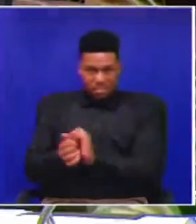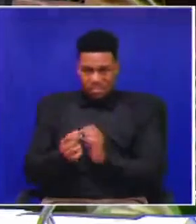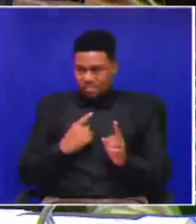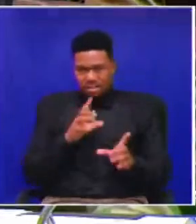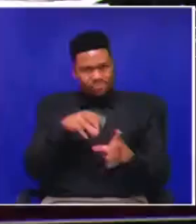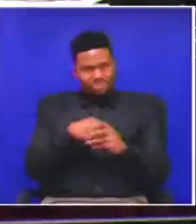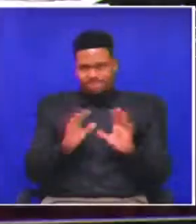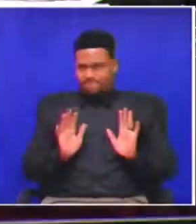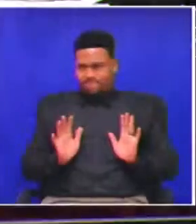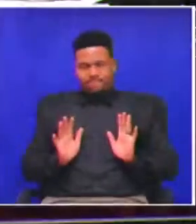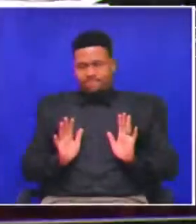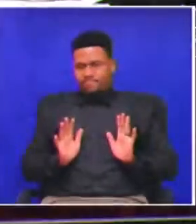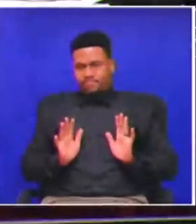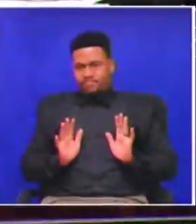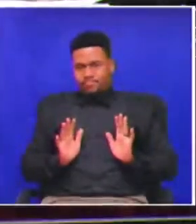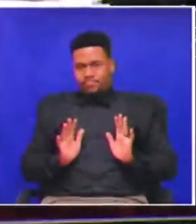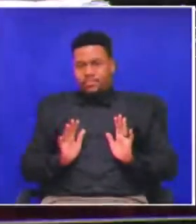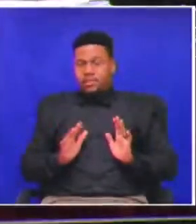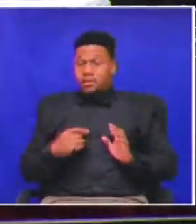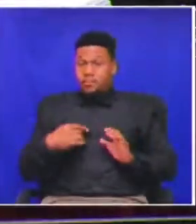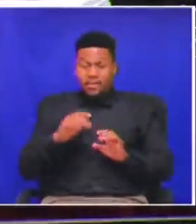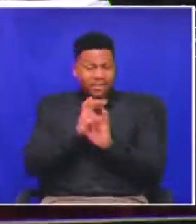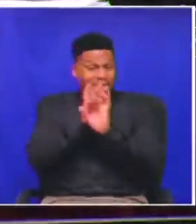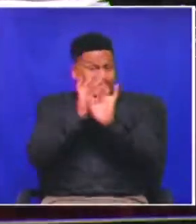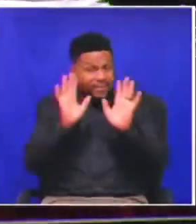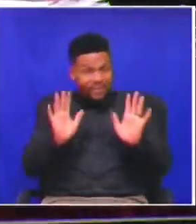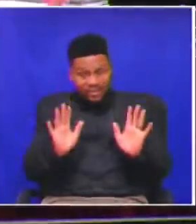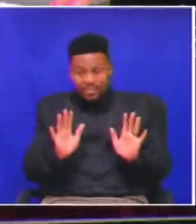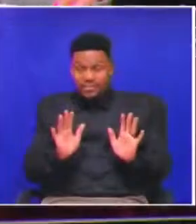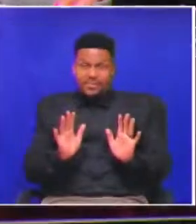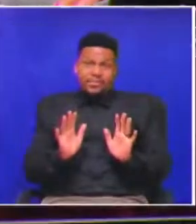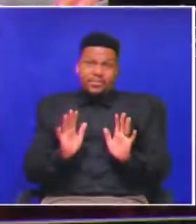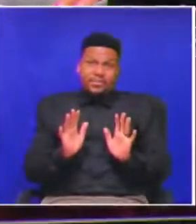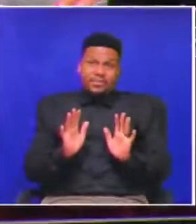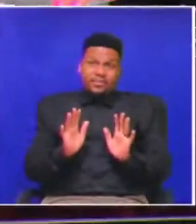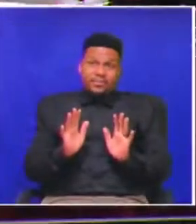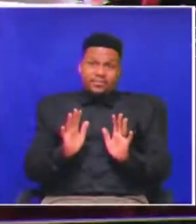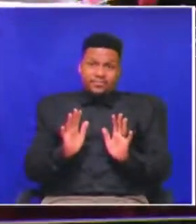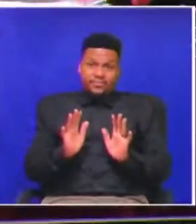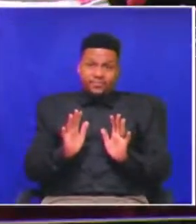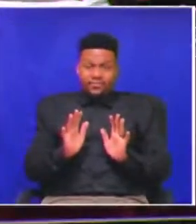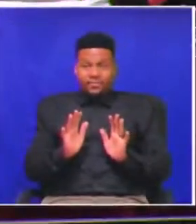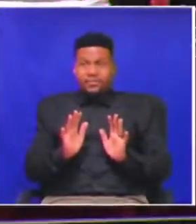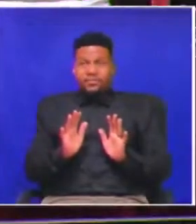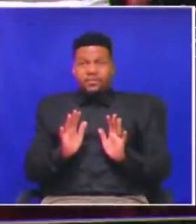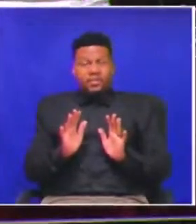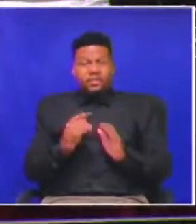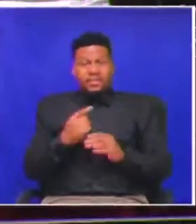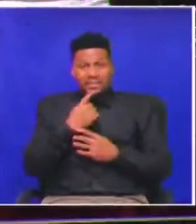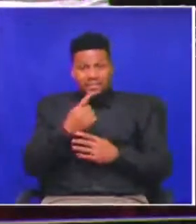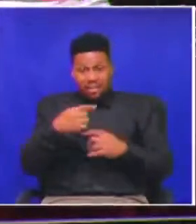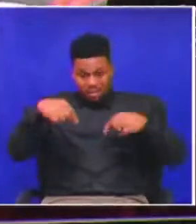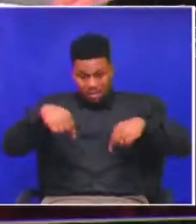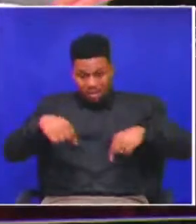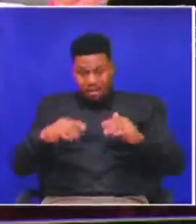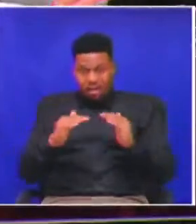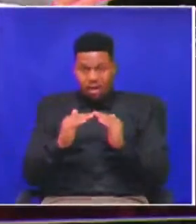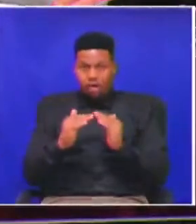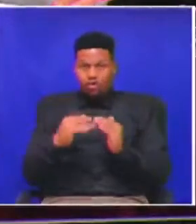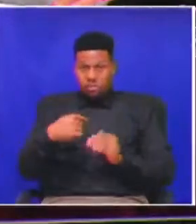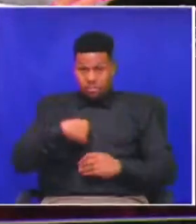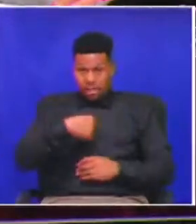this very clear in this very House that as President, I am not prepared to